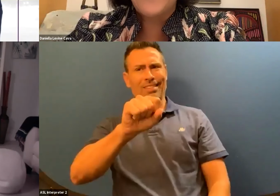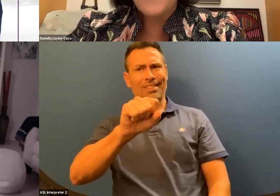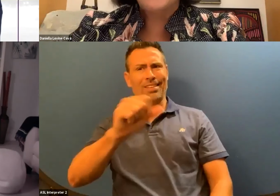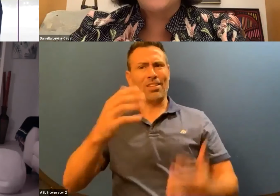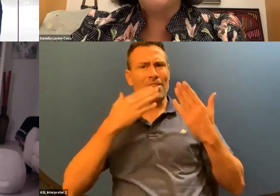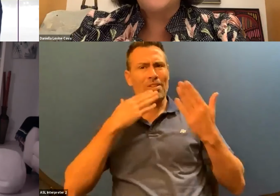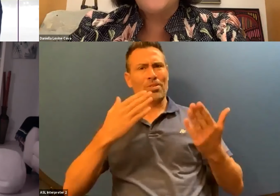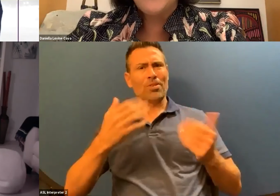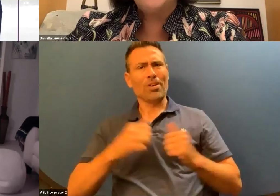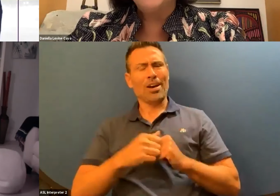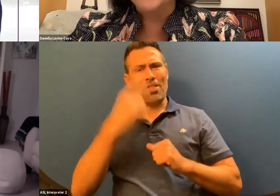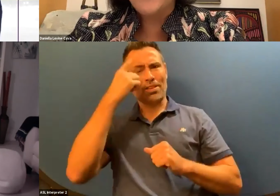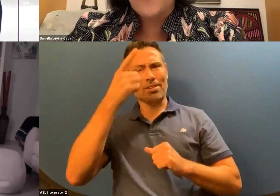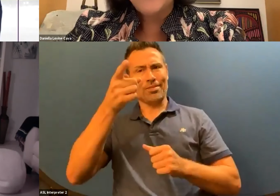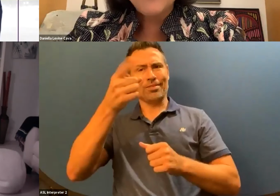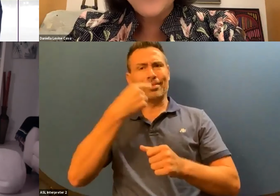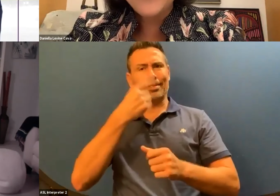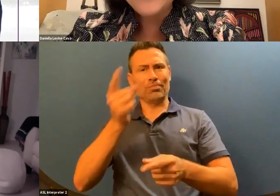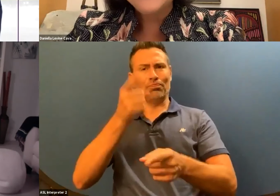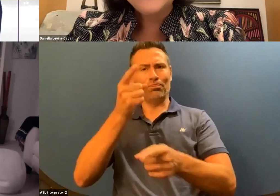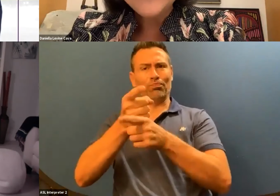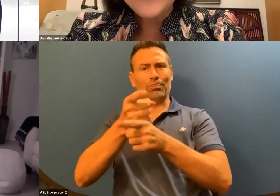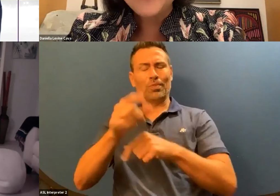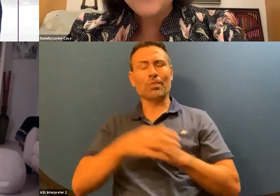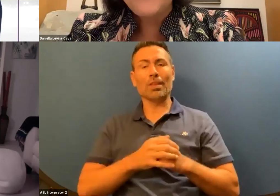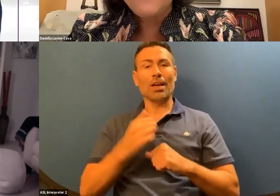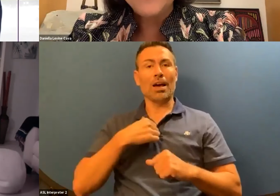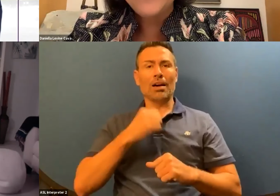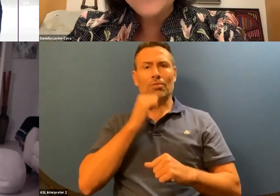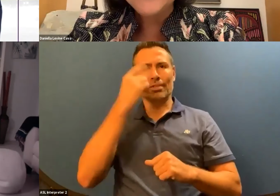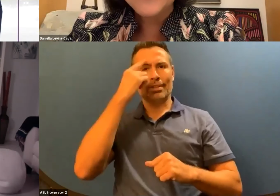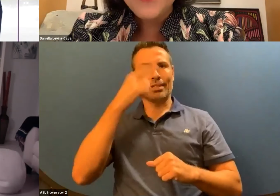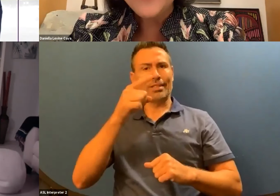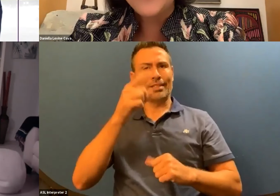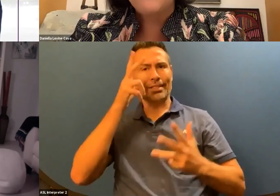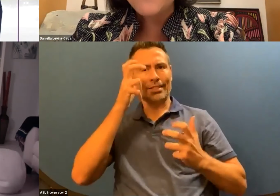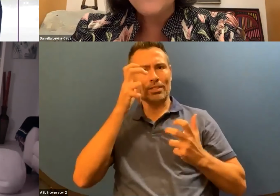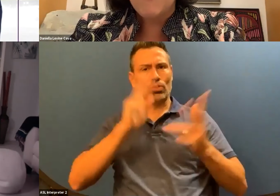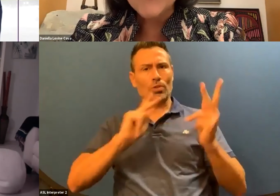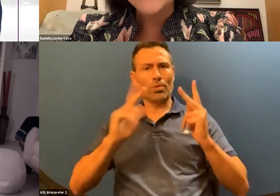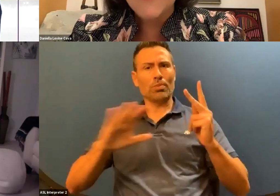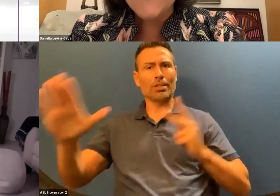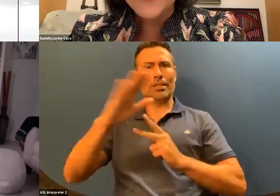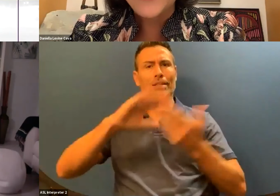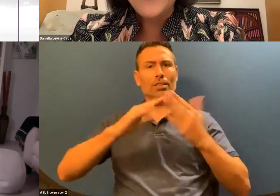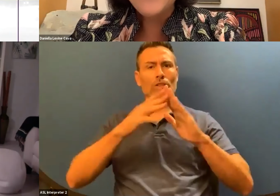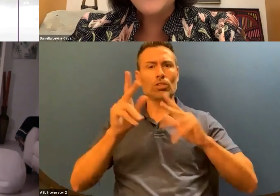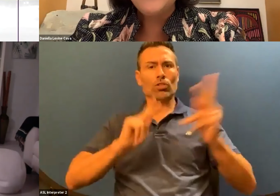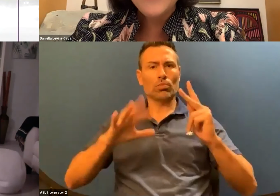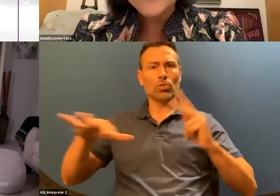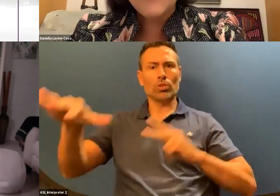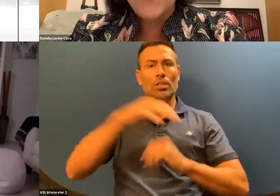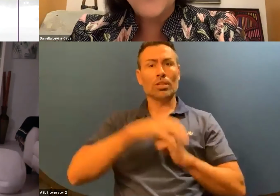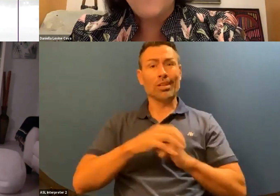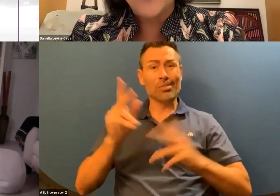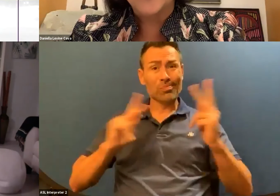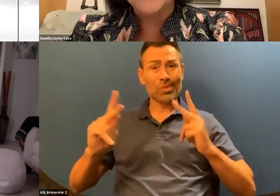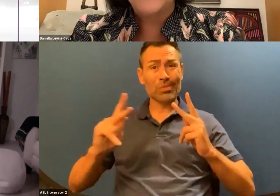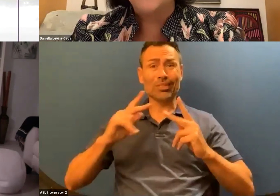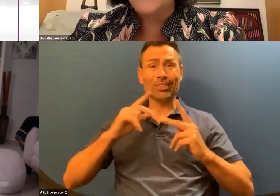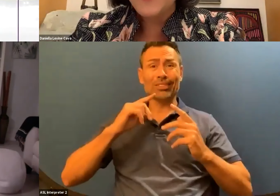said, Calvin. Look, I don't think he's listening to the people in his community. People are suffering. Yes, they want